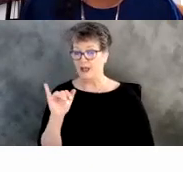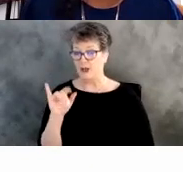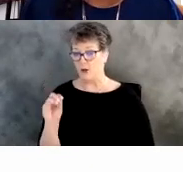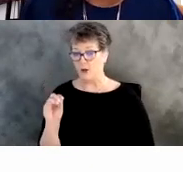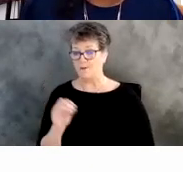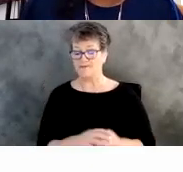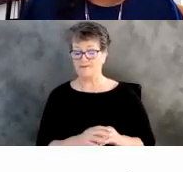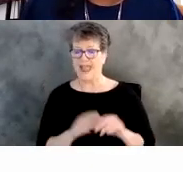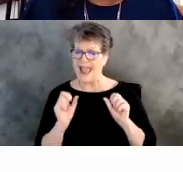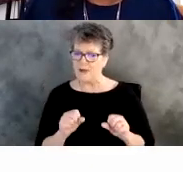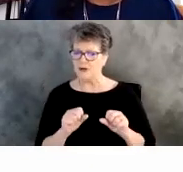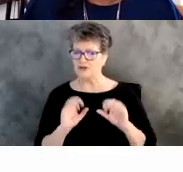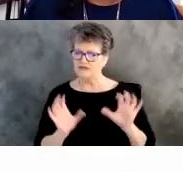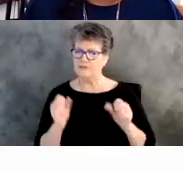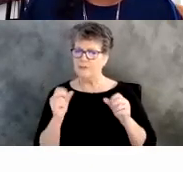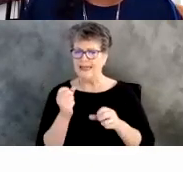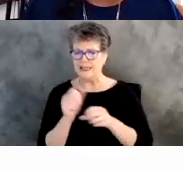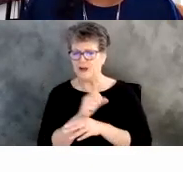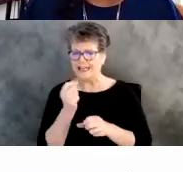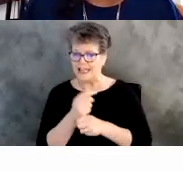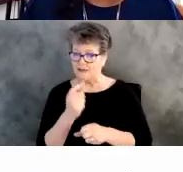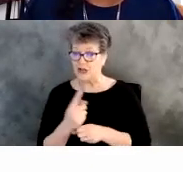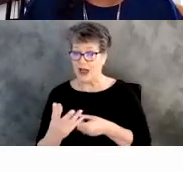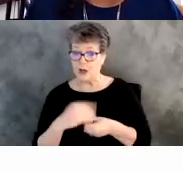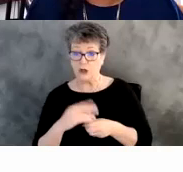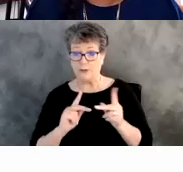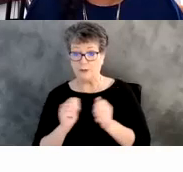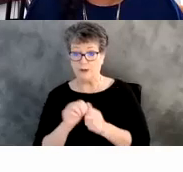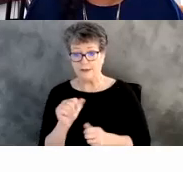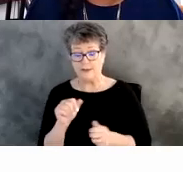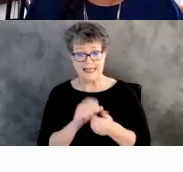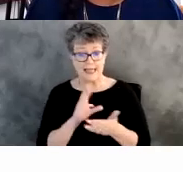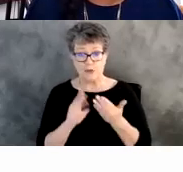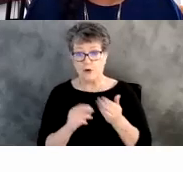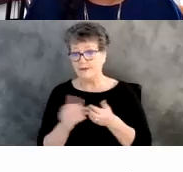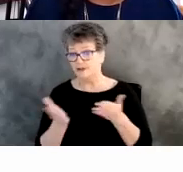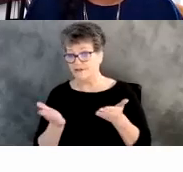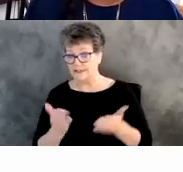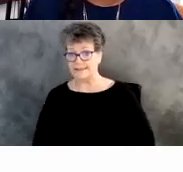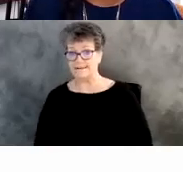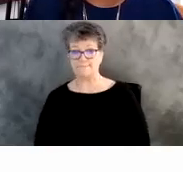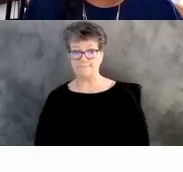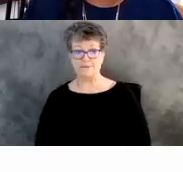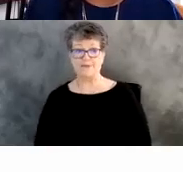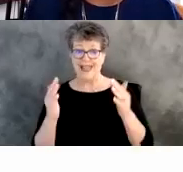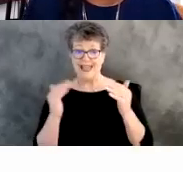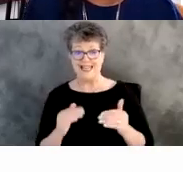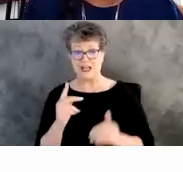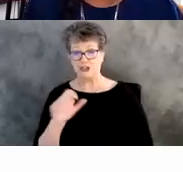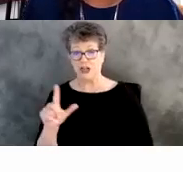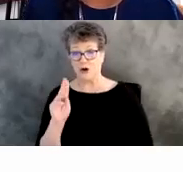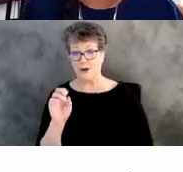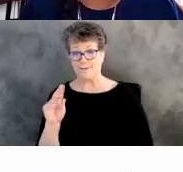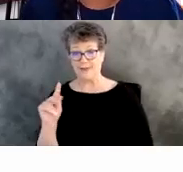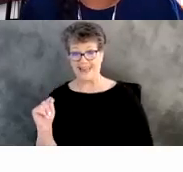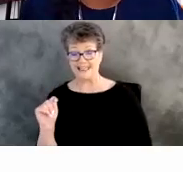conducts many trainings a year on how to include people with disabilities in programs and services. Next, we have Cheryl Bennett, who